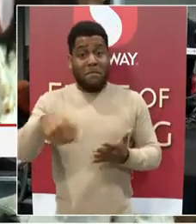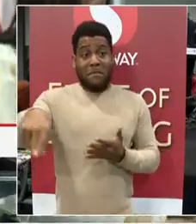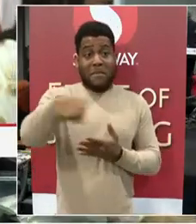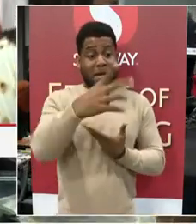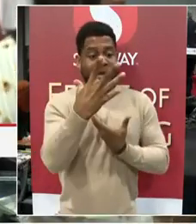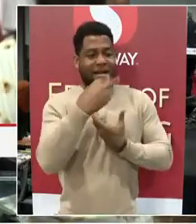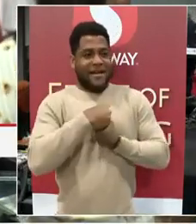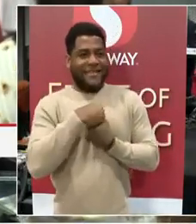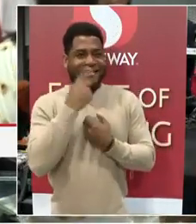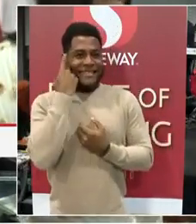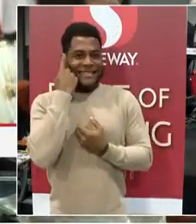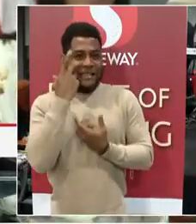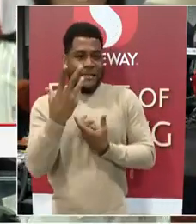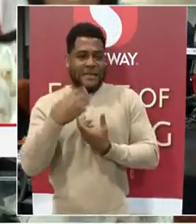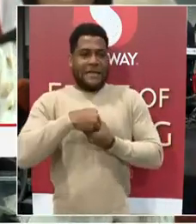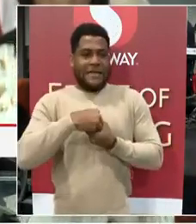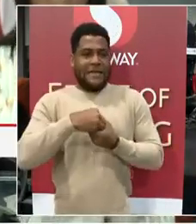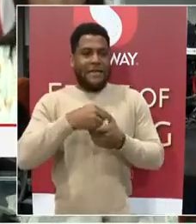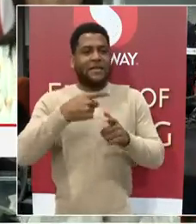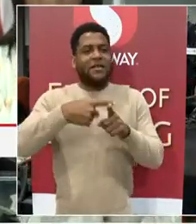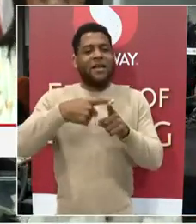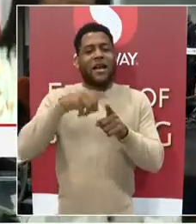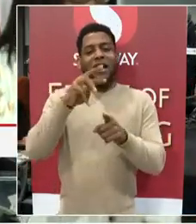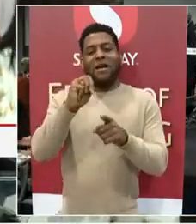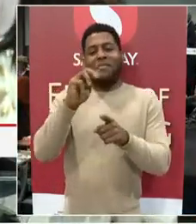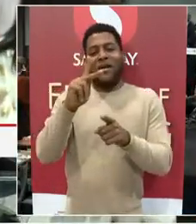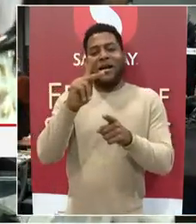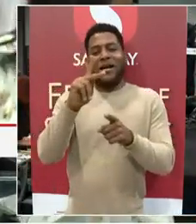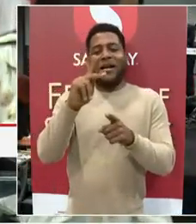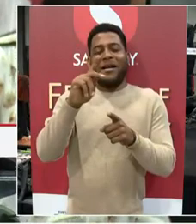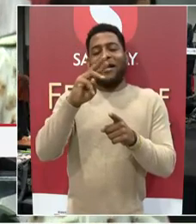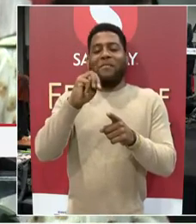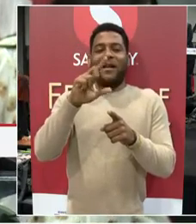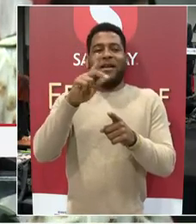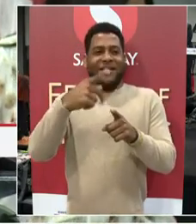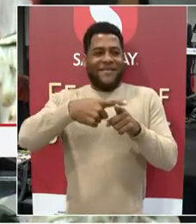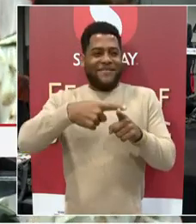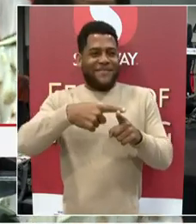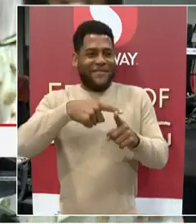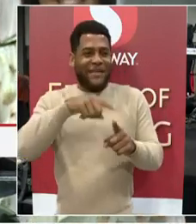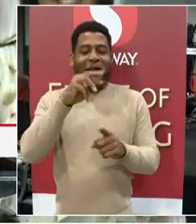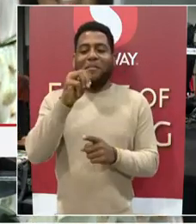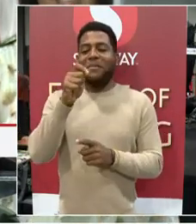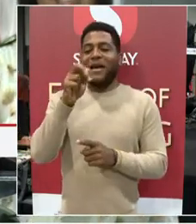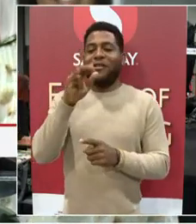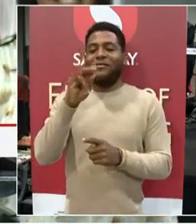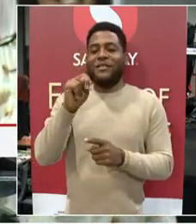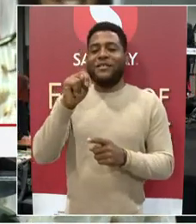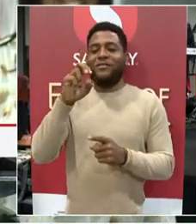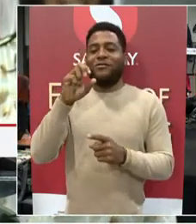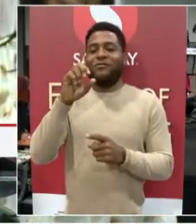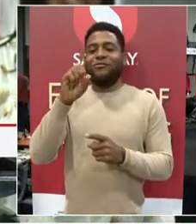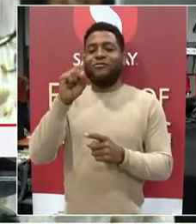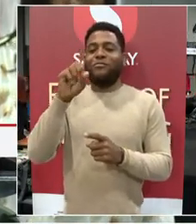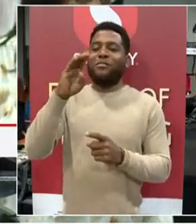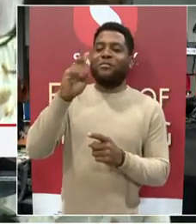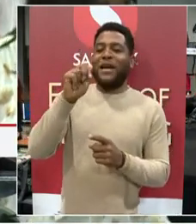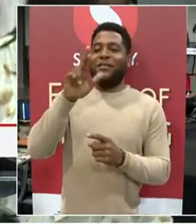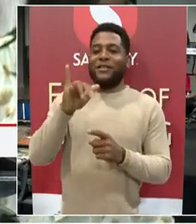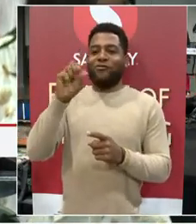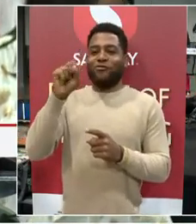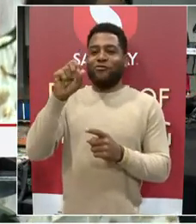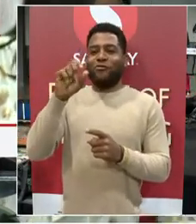and Martin Luther King Avenues just last week in Ward 8, and there we talked about